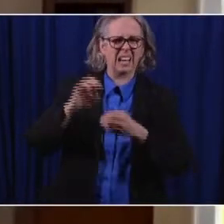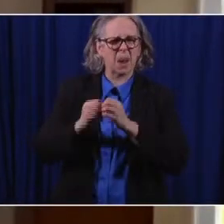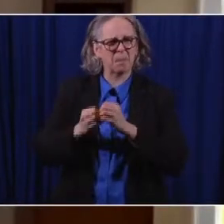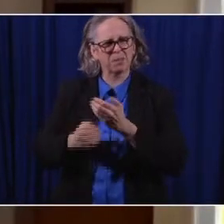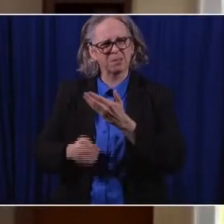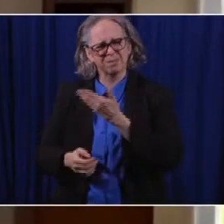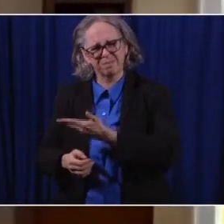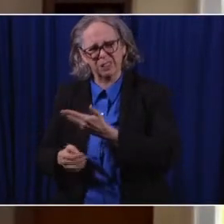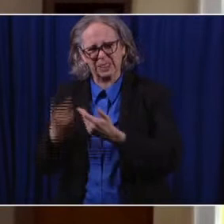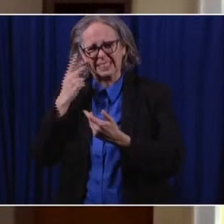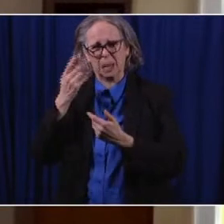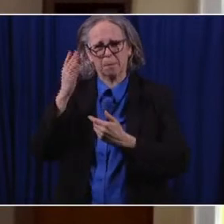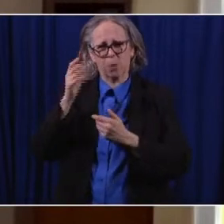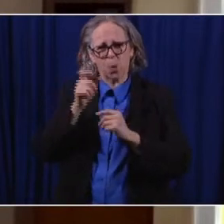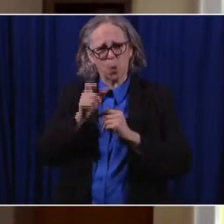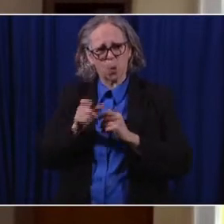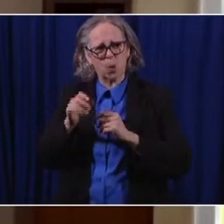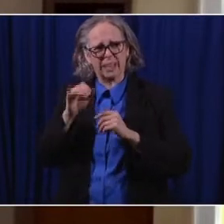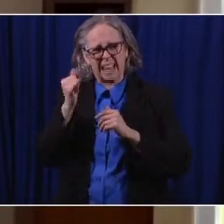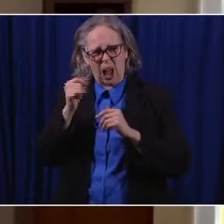now have